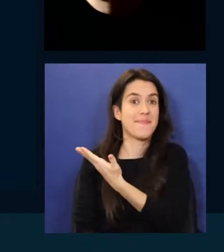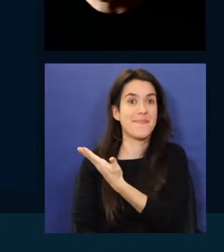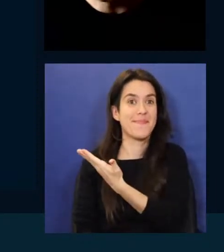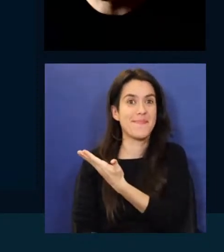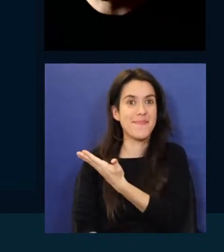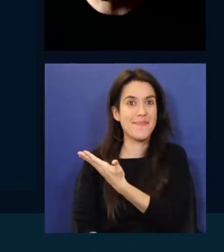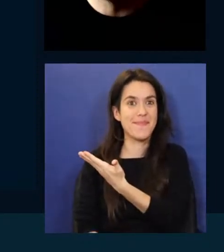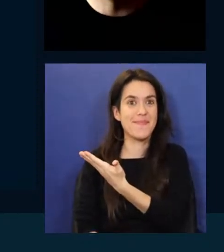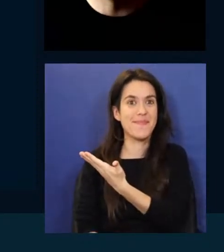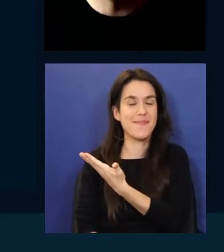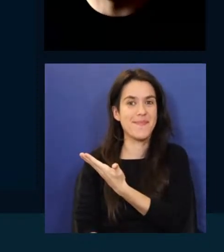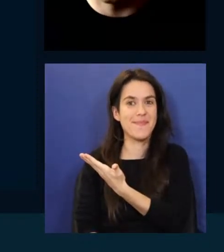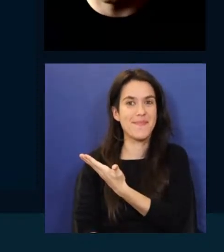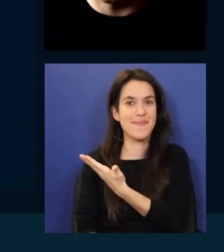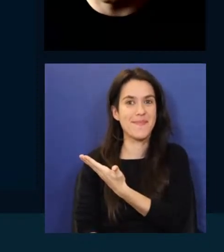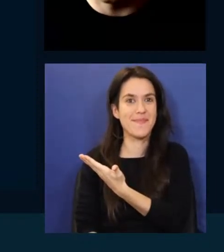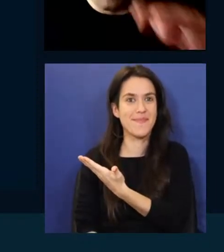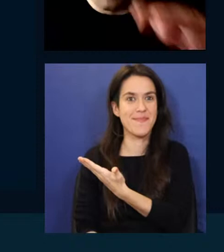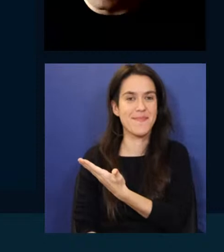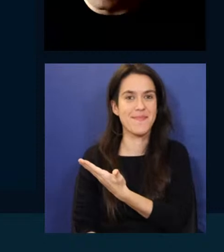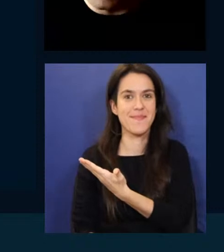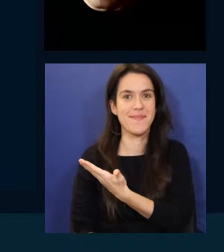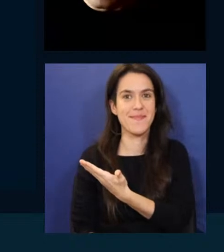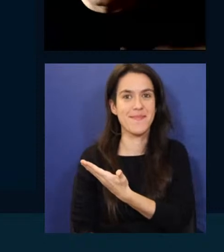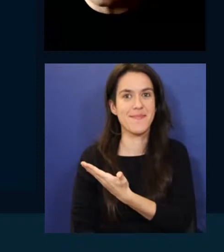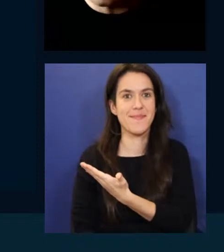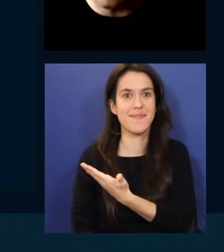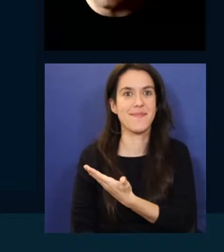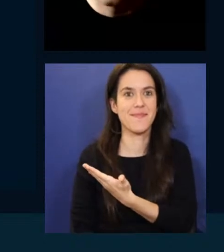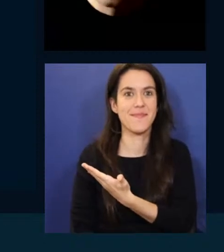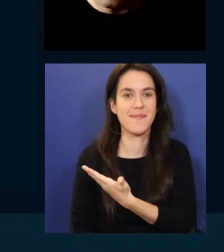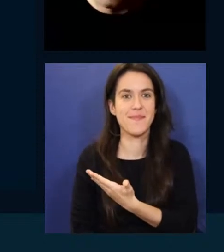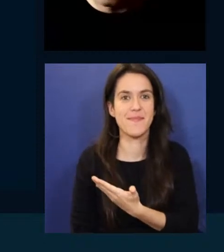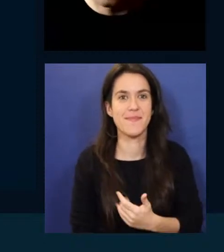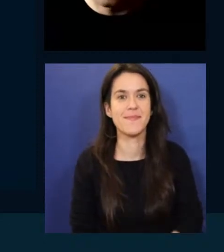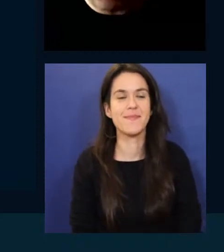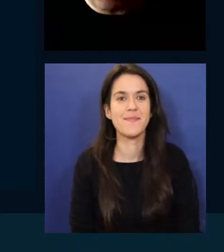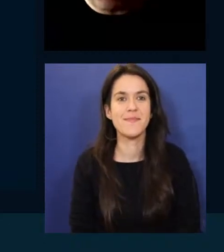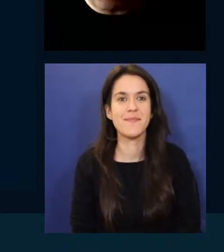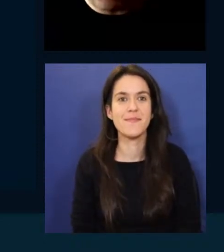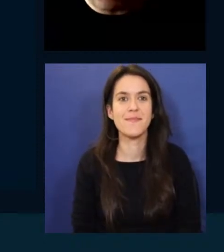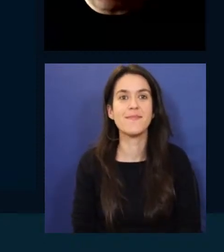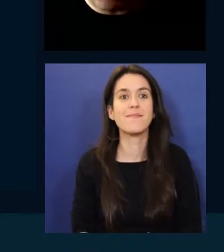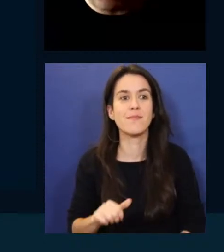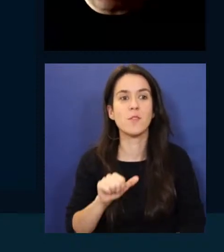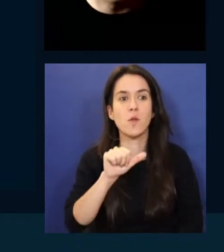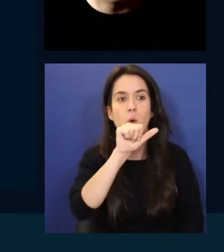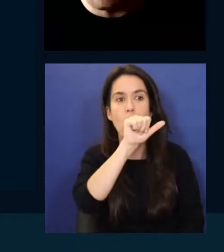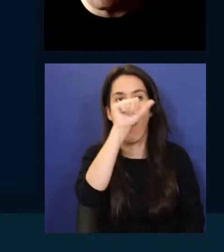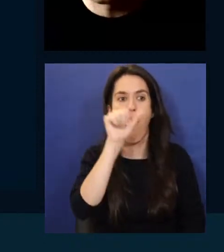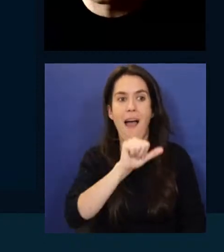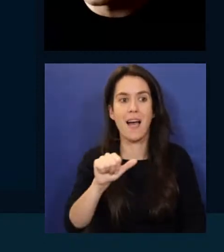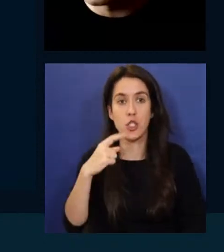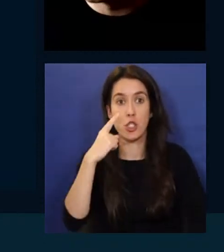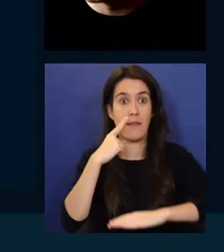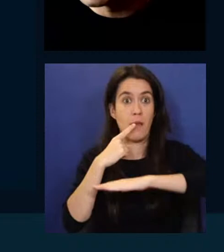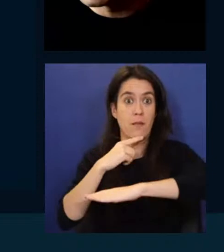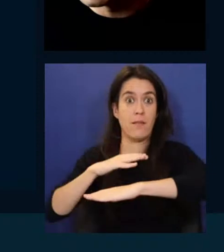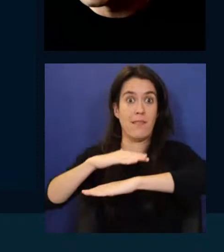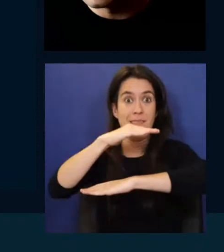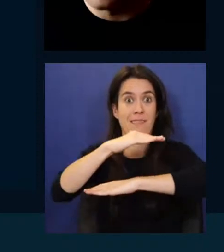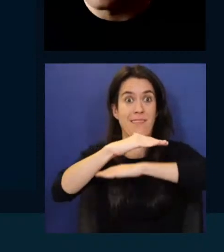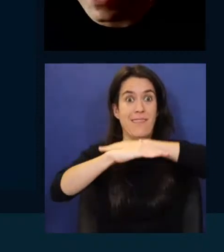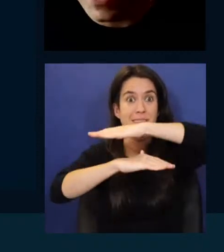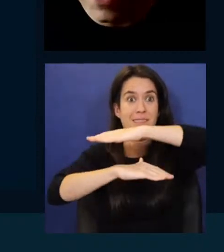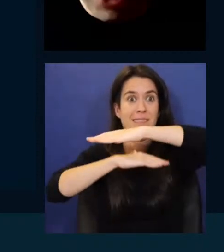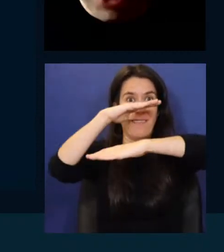of the layering of the stack. Azure Data Lake Storage, which it's an object store that supports an HDFS API.